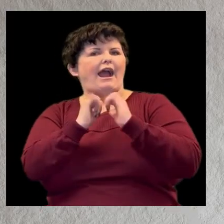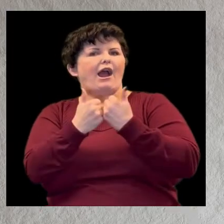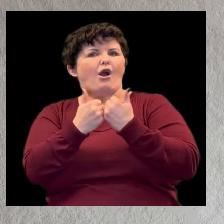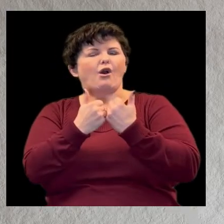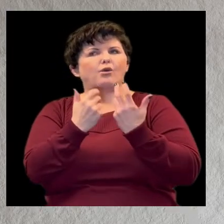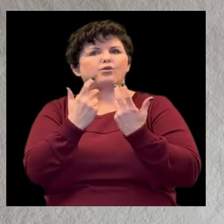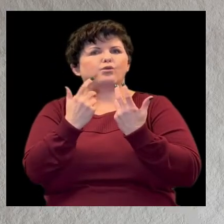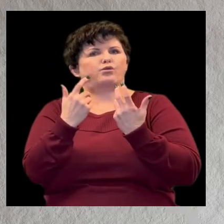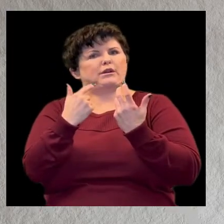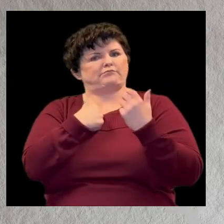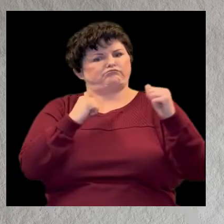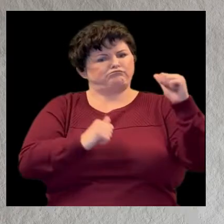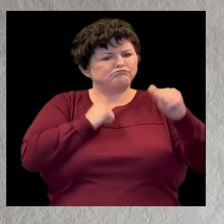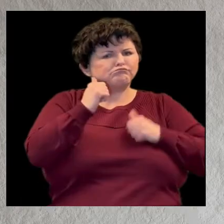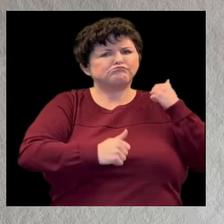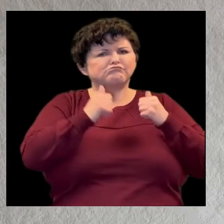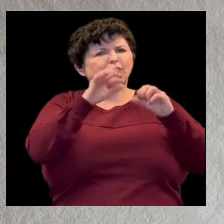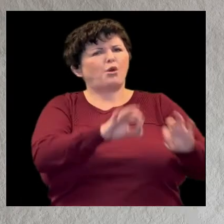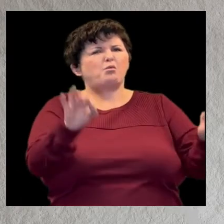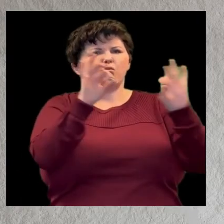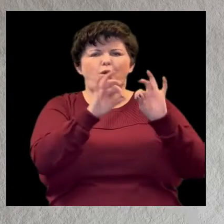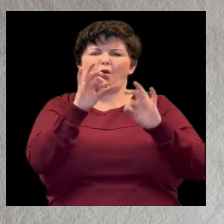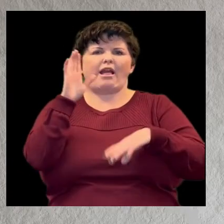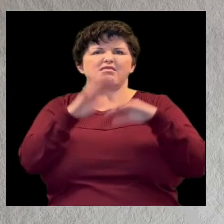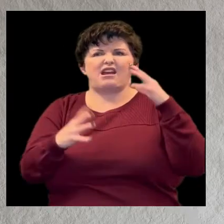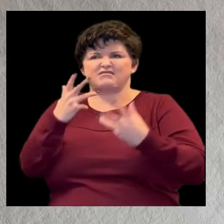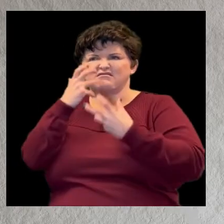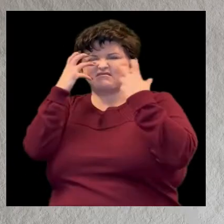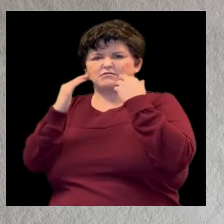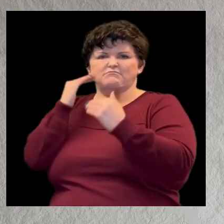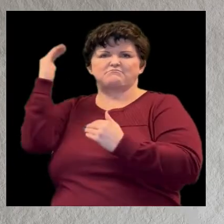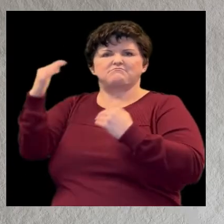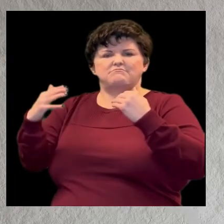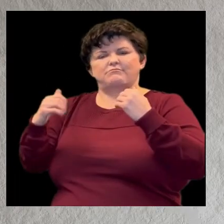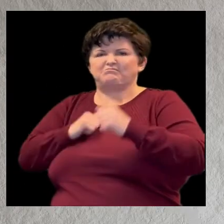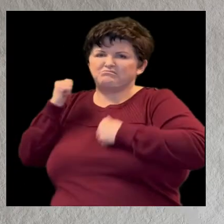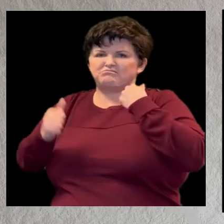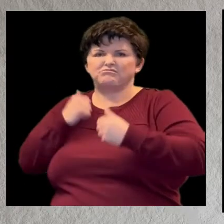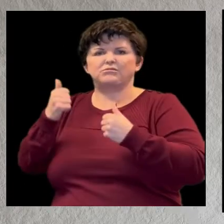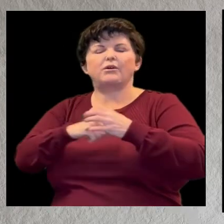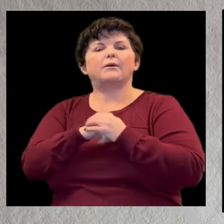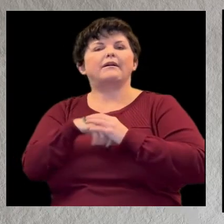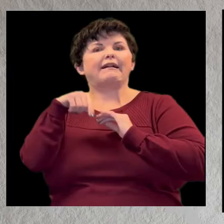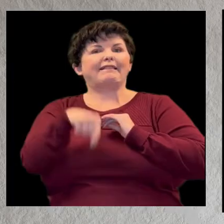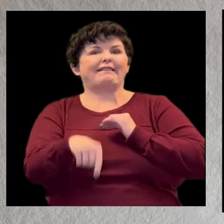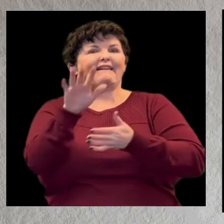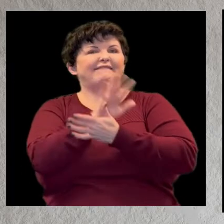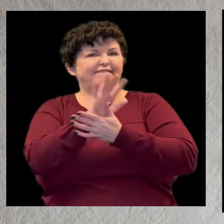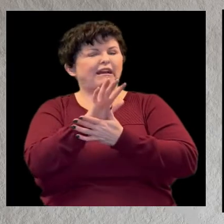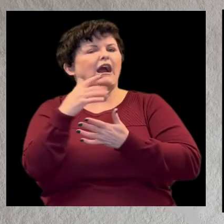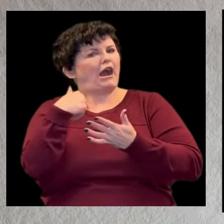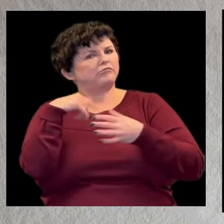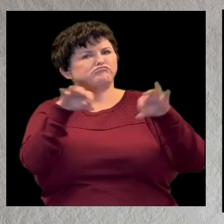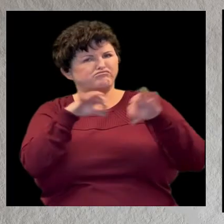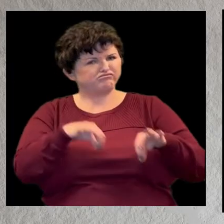why being assertive is so important instead of being aggressive. So in this video, we covered a lot. We